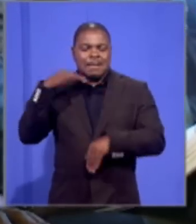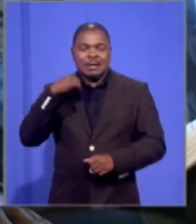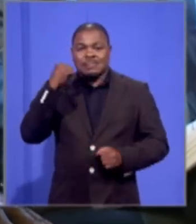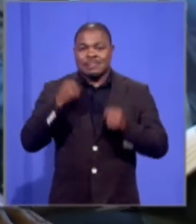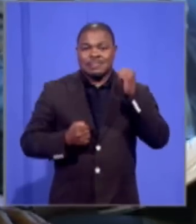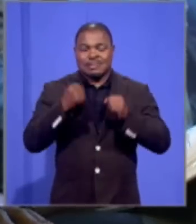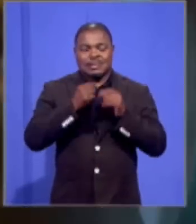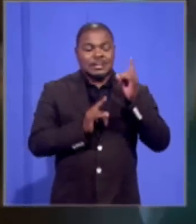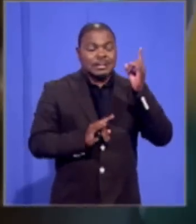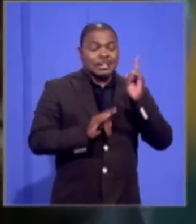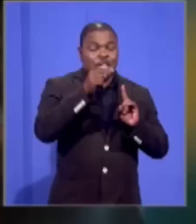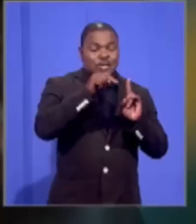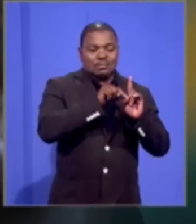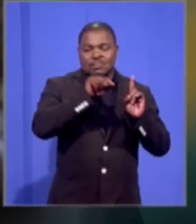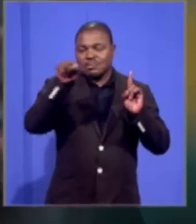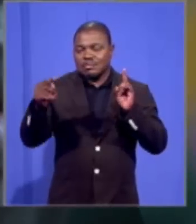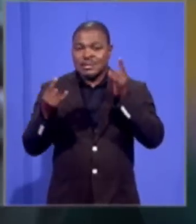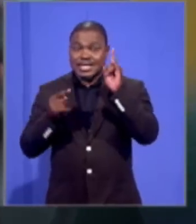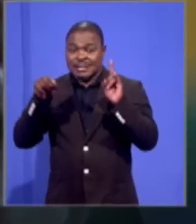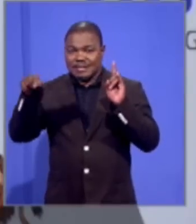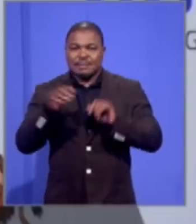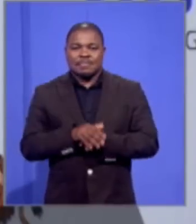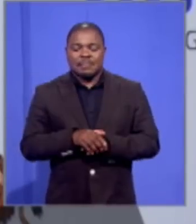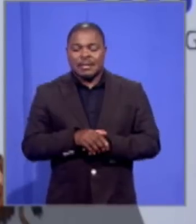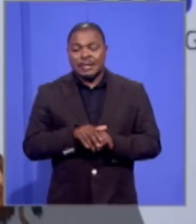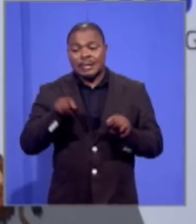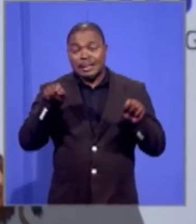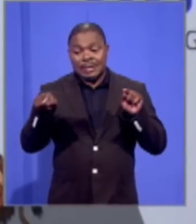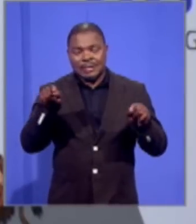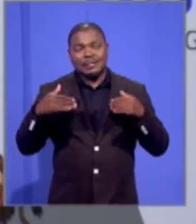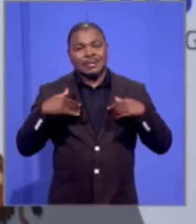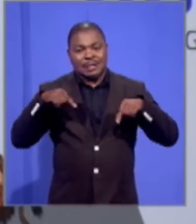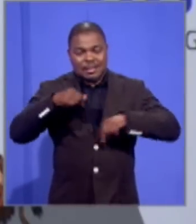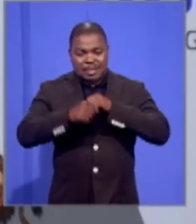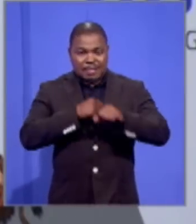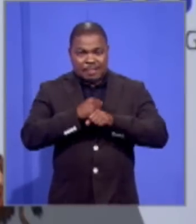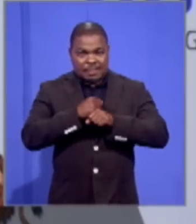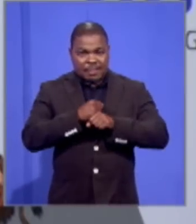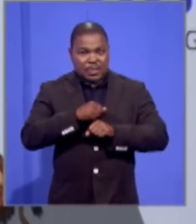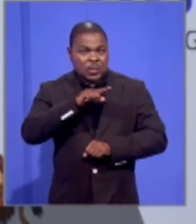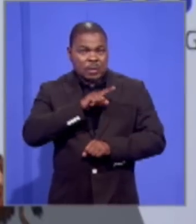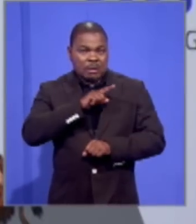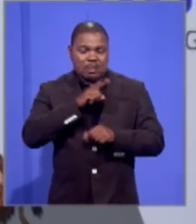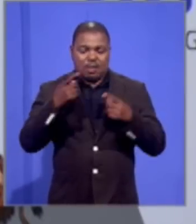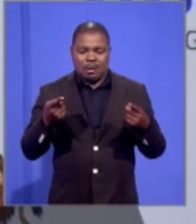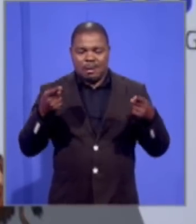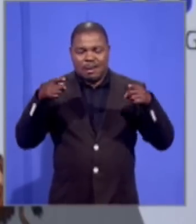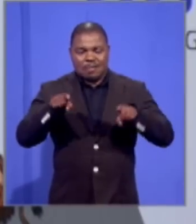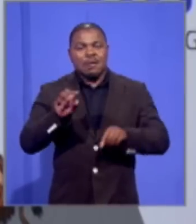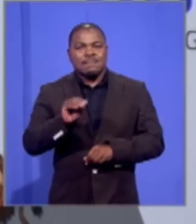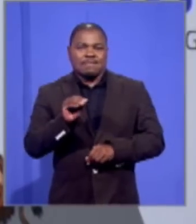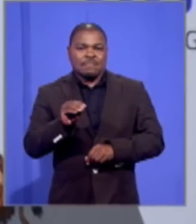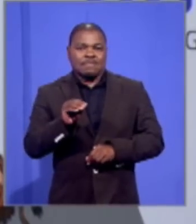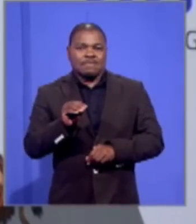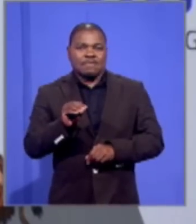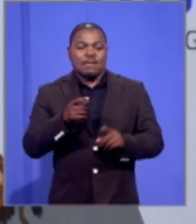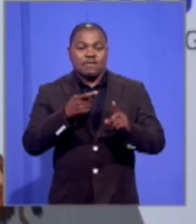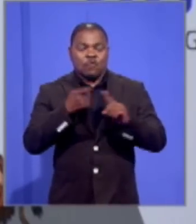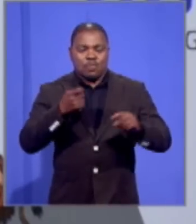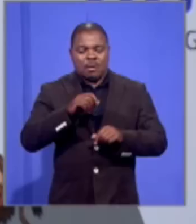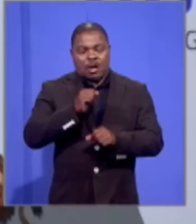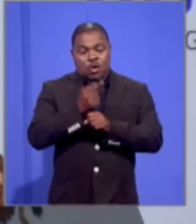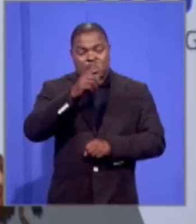ya city to city. Marathone ye e tlo direga lenyaga morago ga kwano yeo e lego gona magareng ga